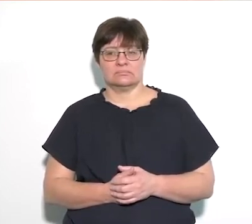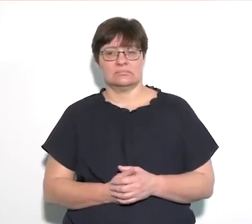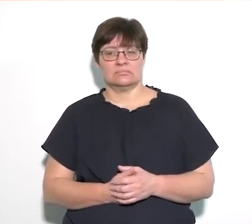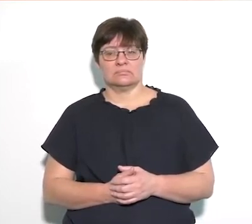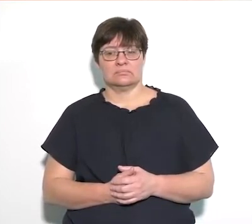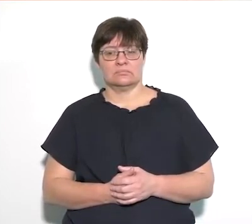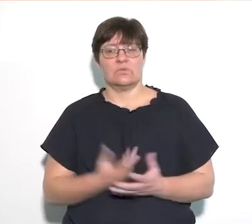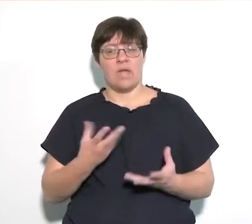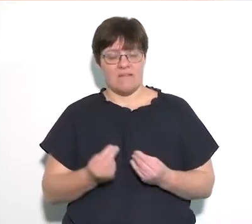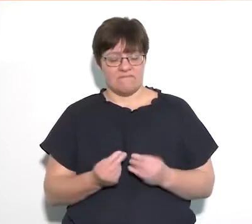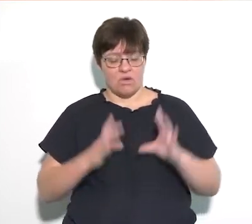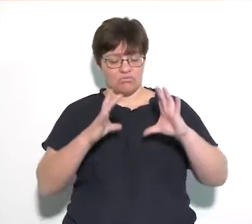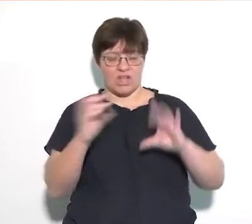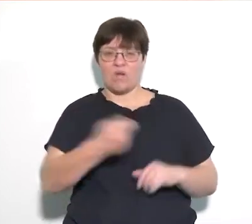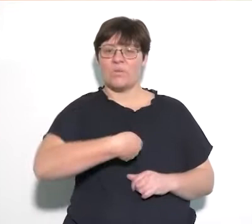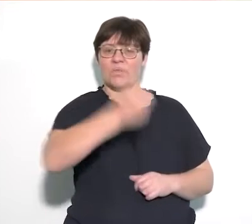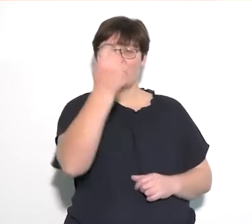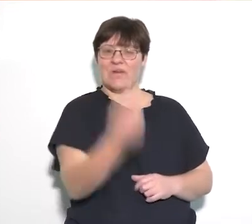And there you have a throwing ring.